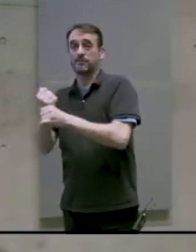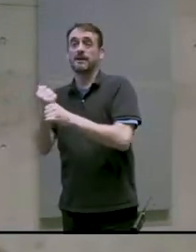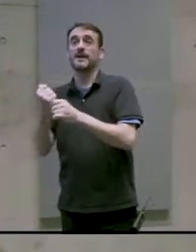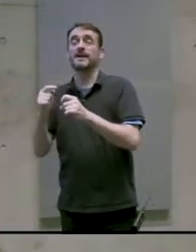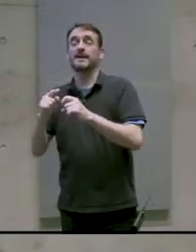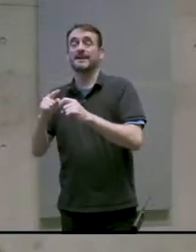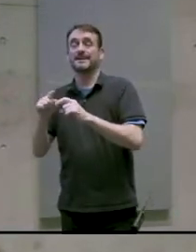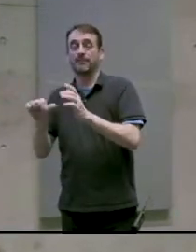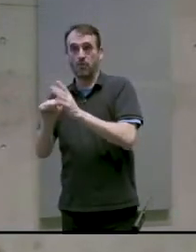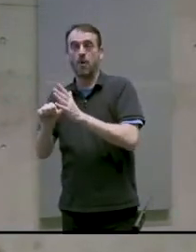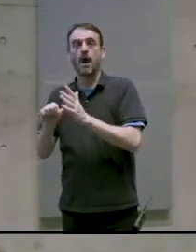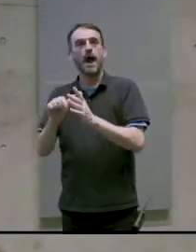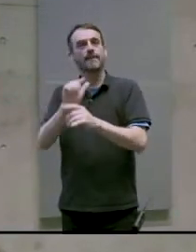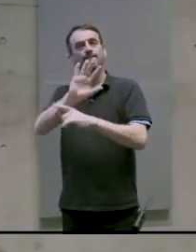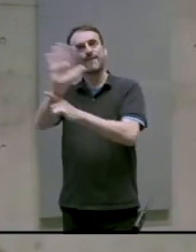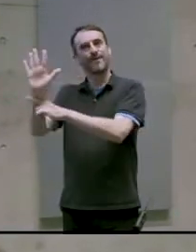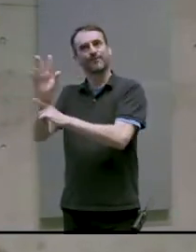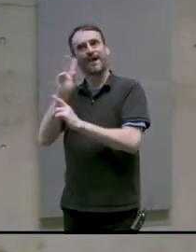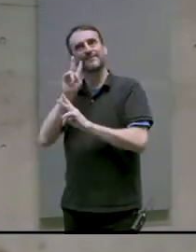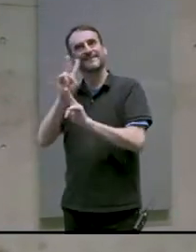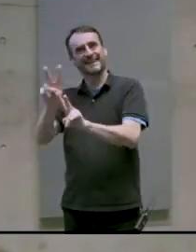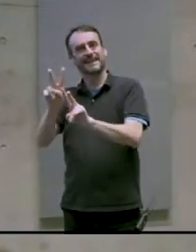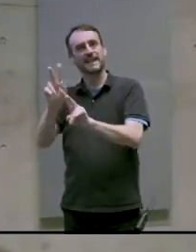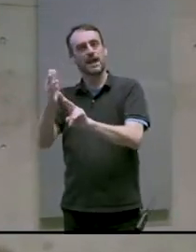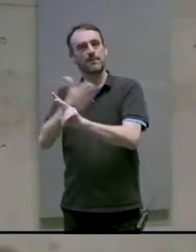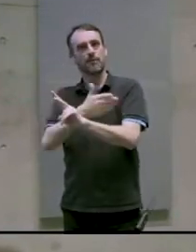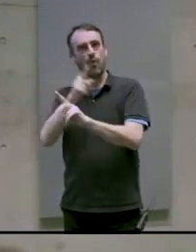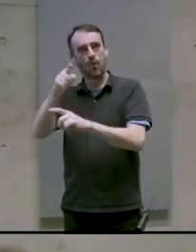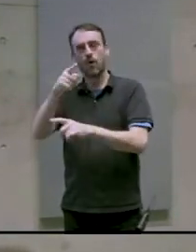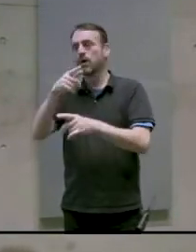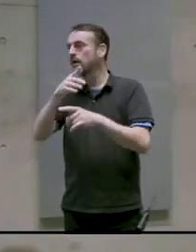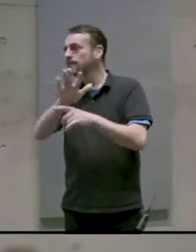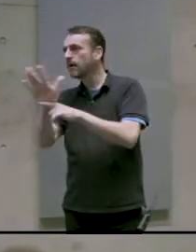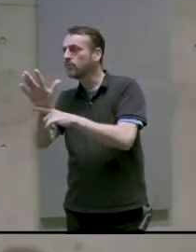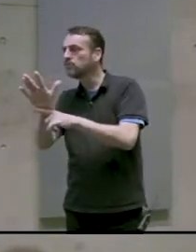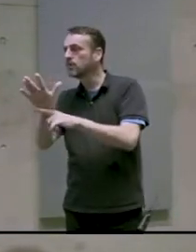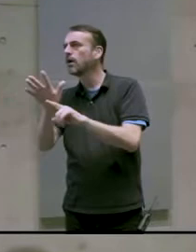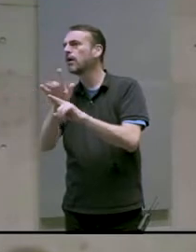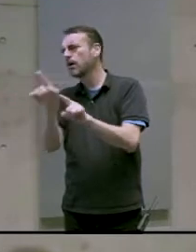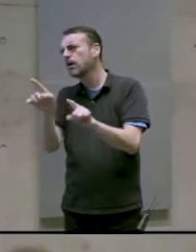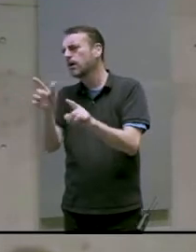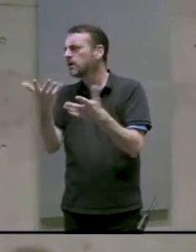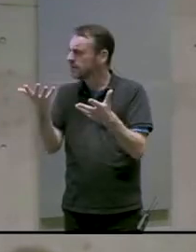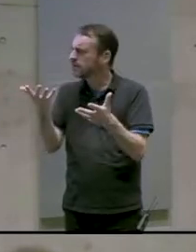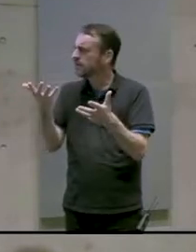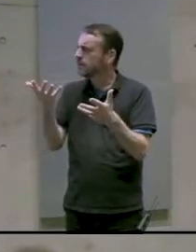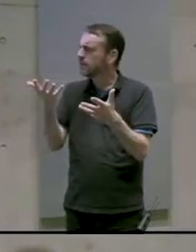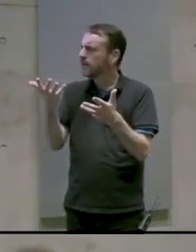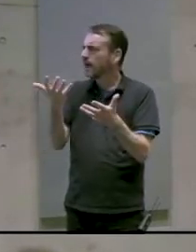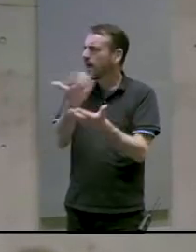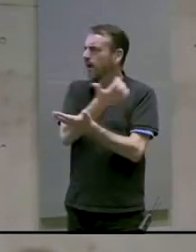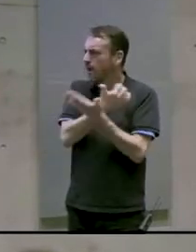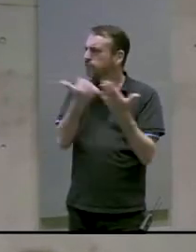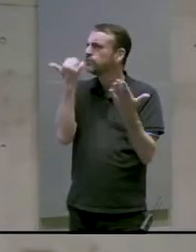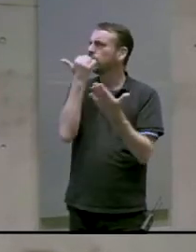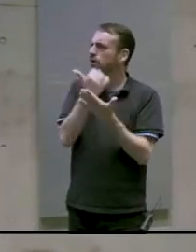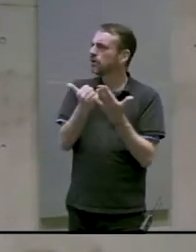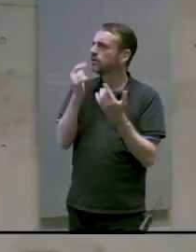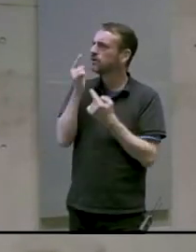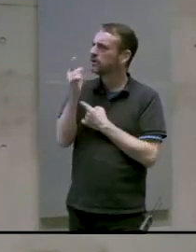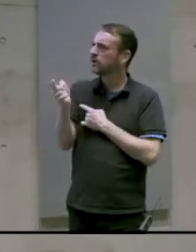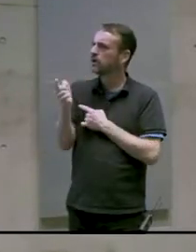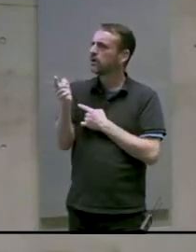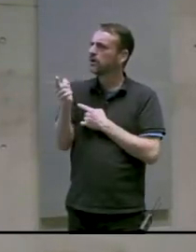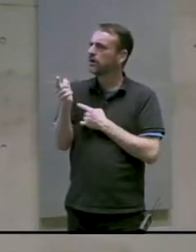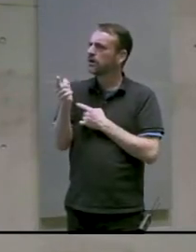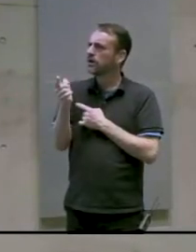now, and I realise, and maybe you as writers would see this in films, but they're often talking to other people